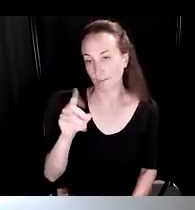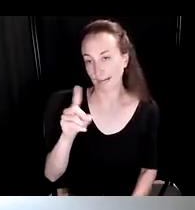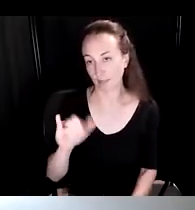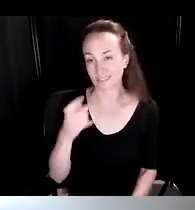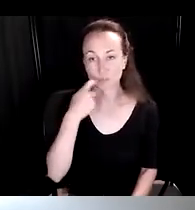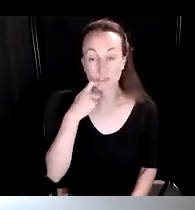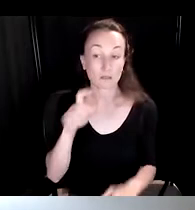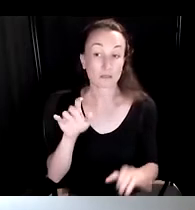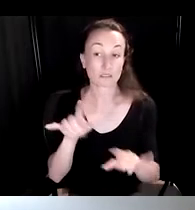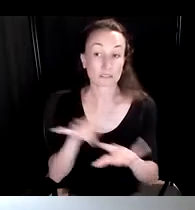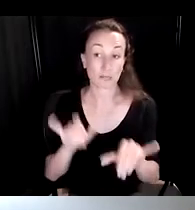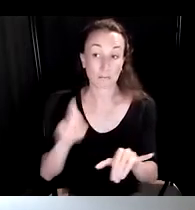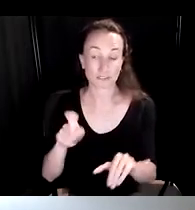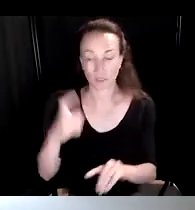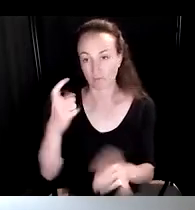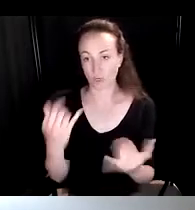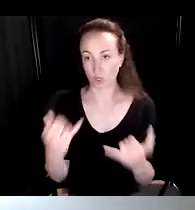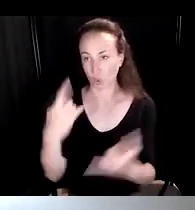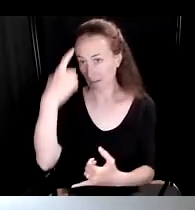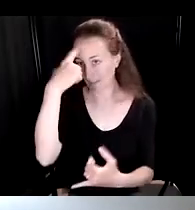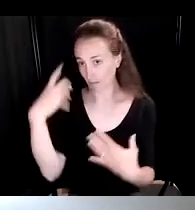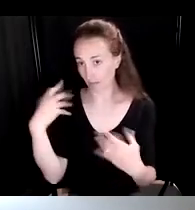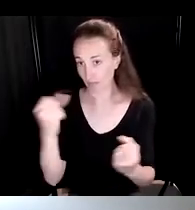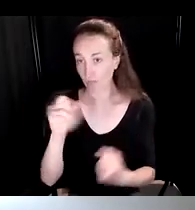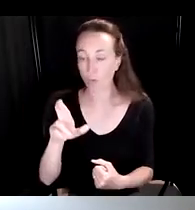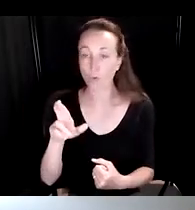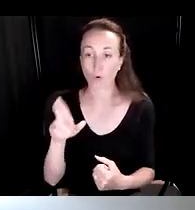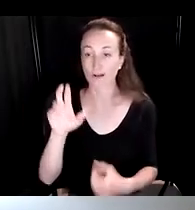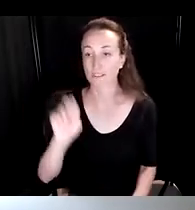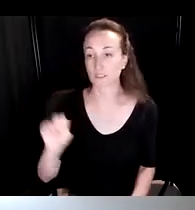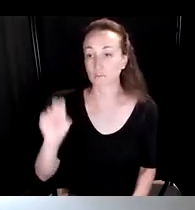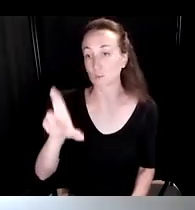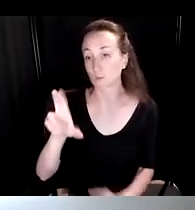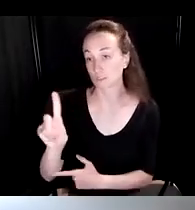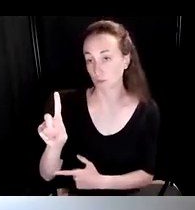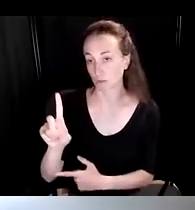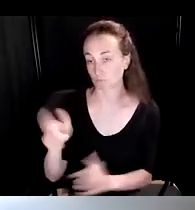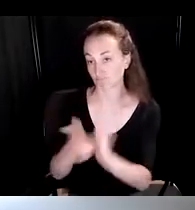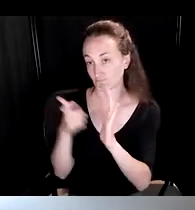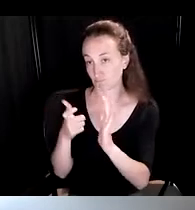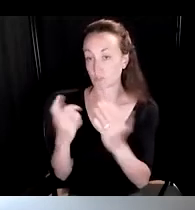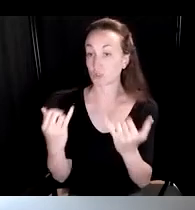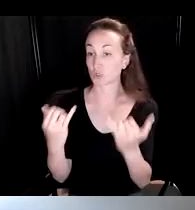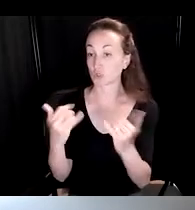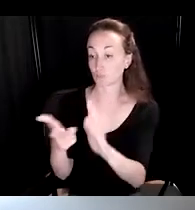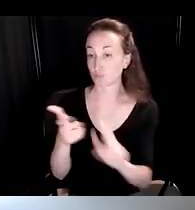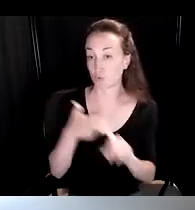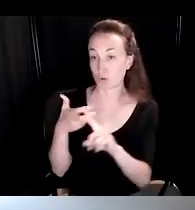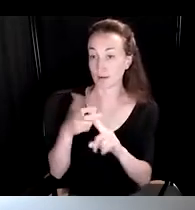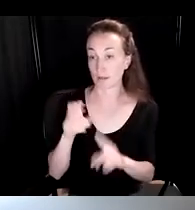current mental health and or substance use disorder. And we are currently recruiting in Connecticut and Tennessee for these